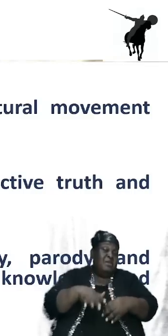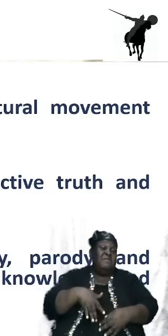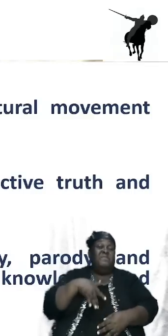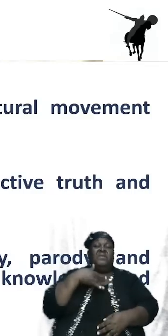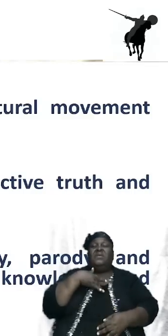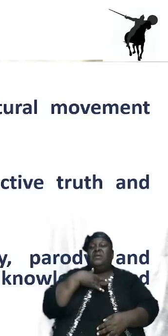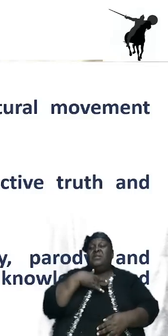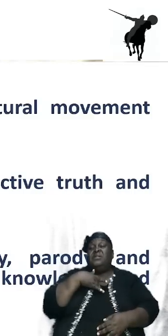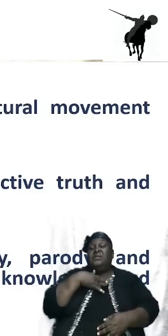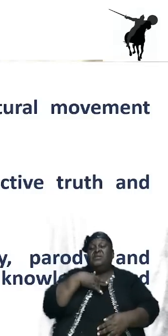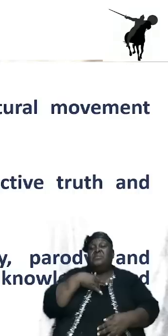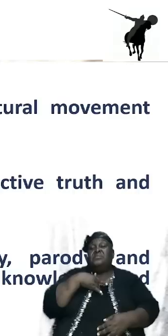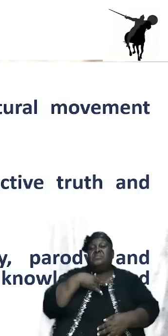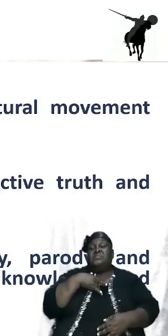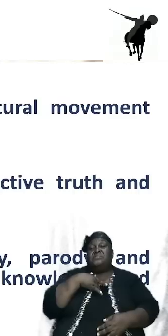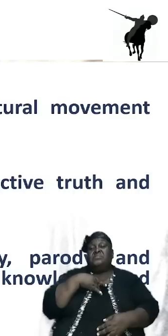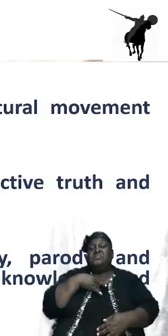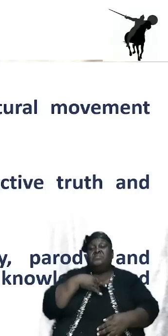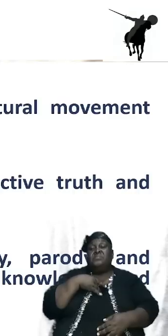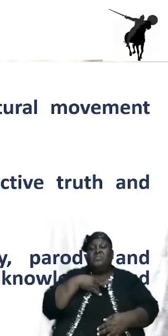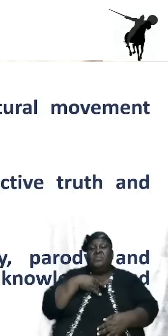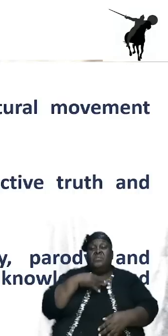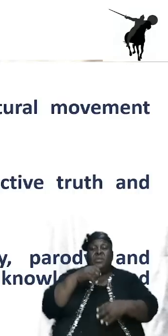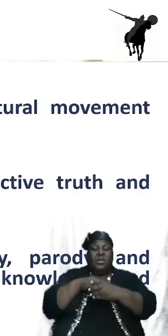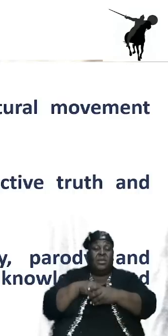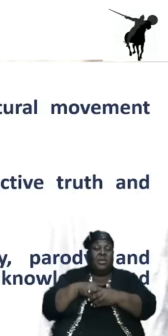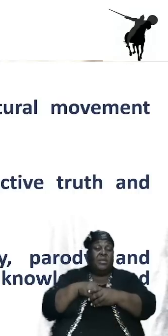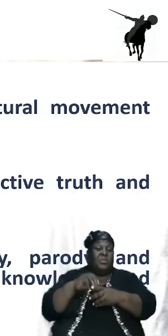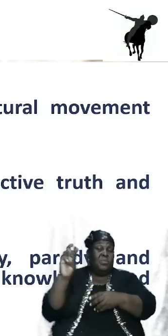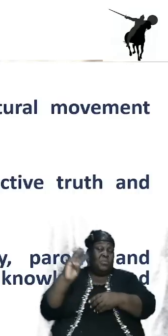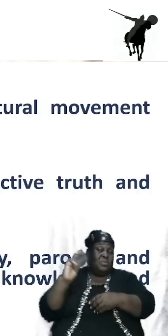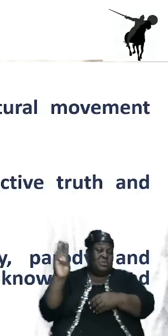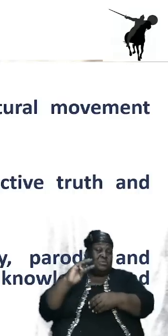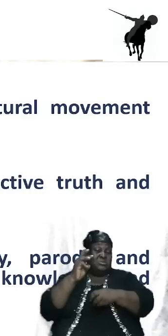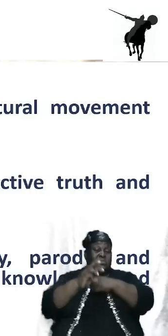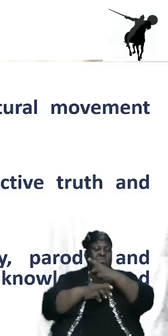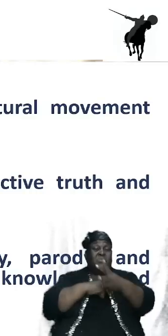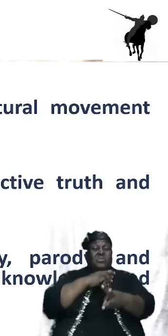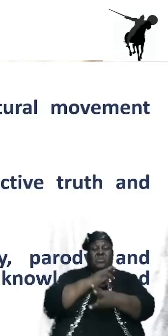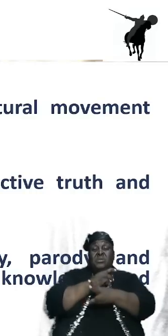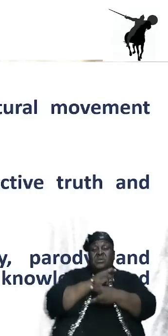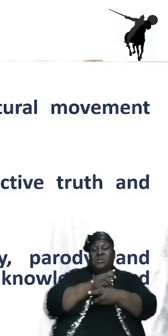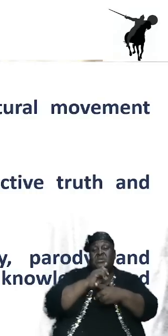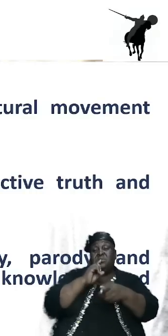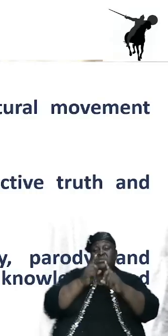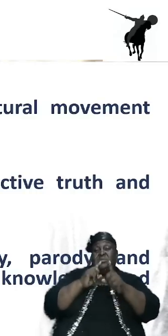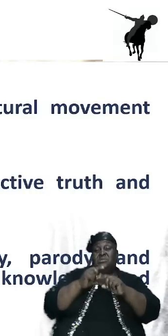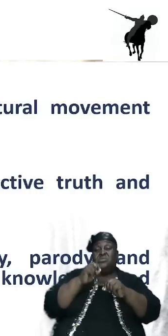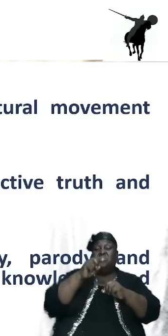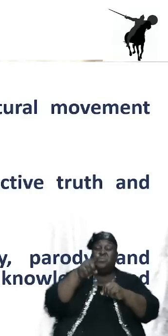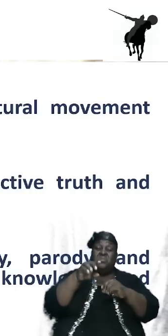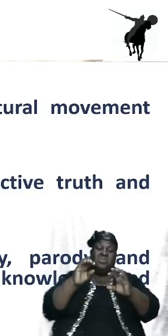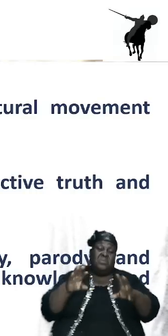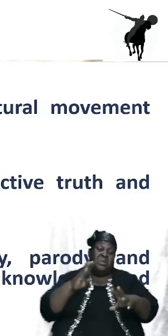what is happening in the Western world. In the Western world, there's a debate now about you can be a male